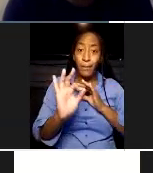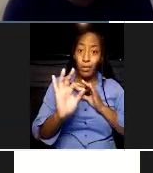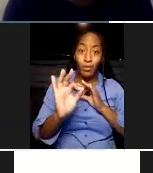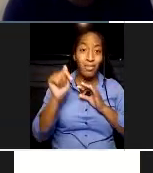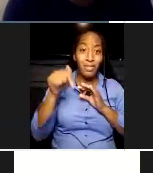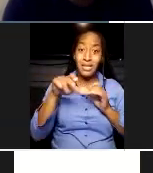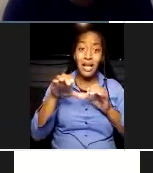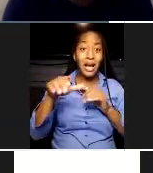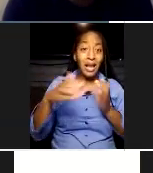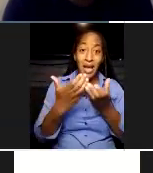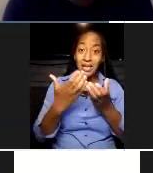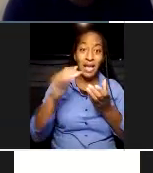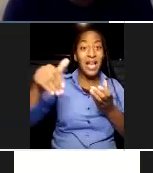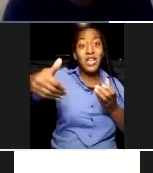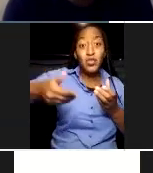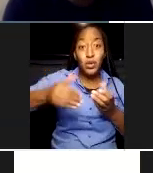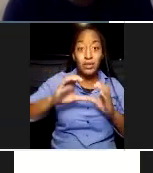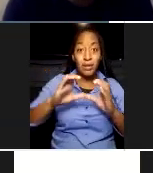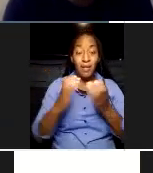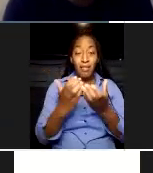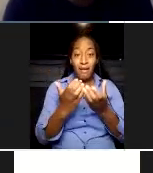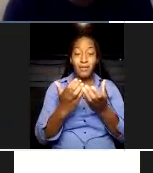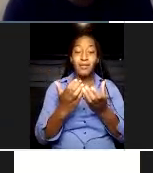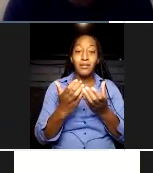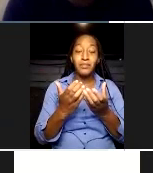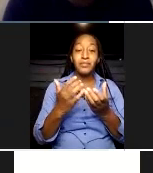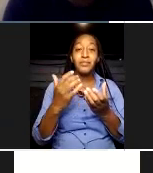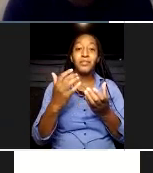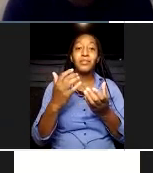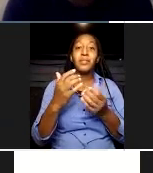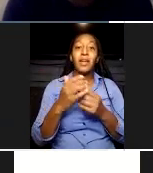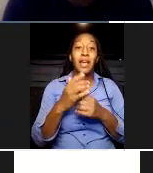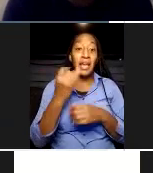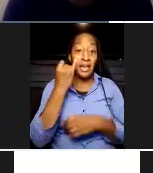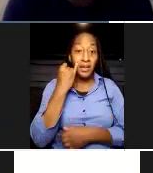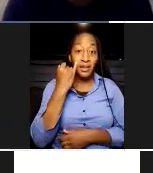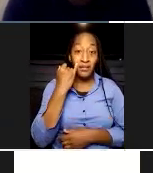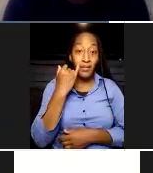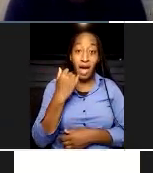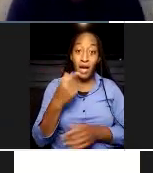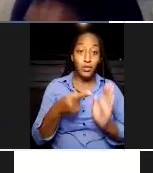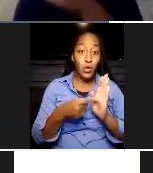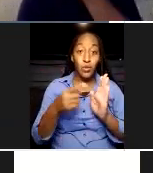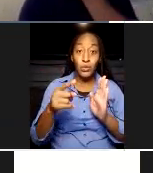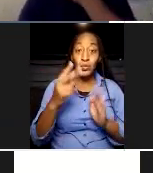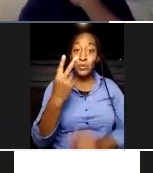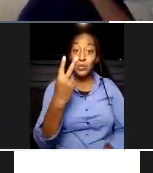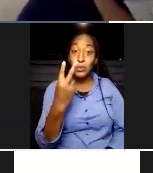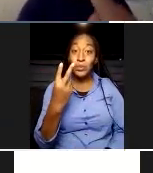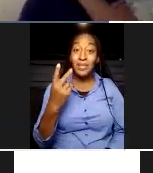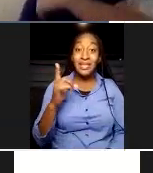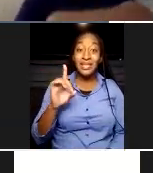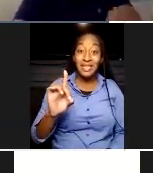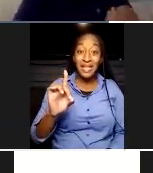to study two-dimensional momentum, just like two-dimensional motion, we need trig. And